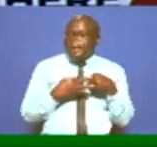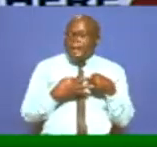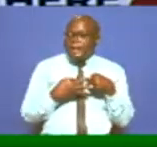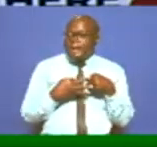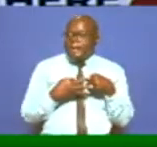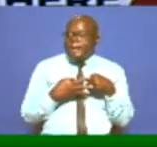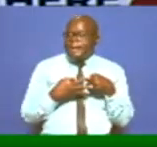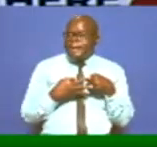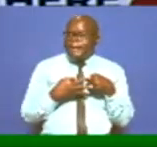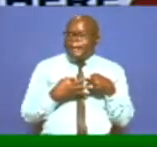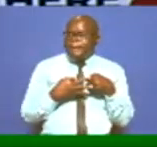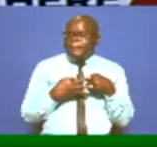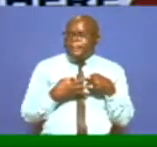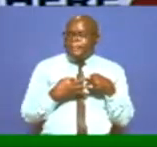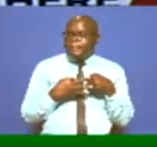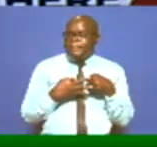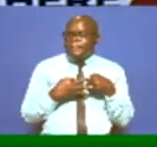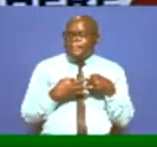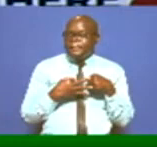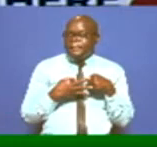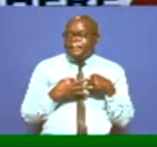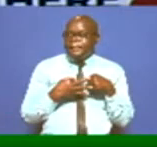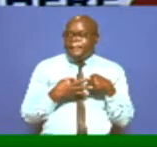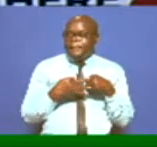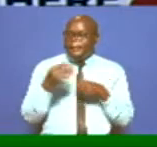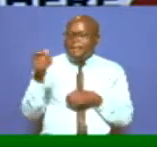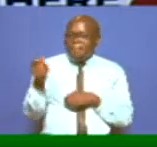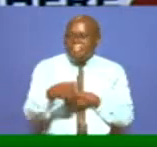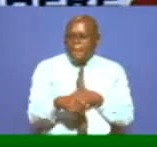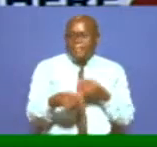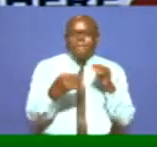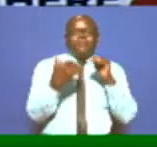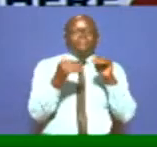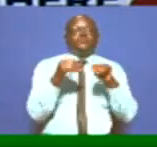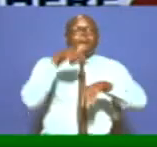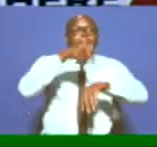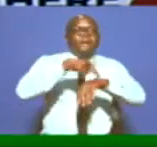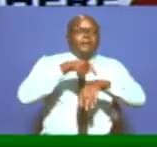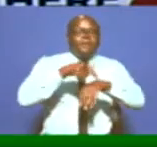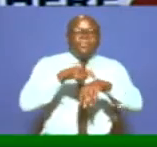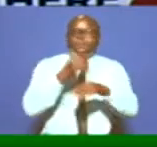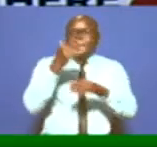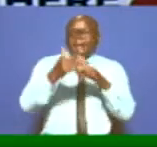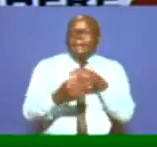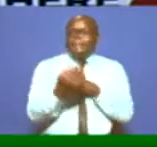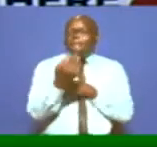in brackets 18, month period ended 30th